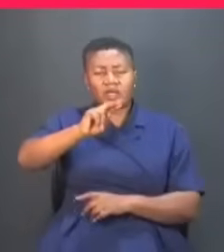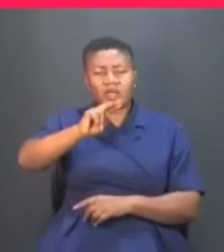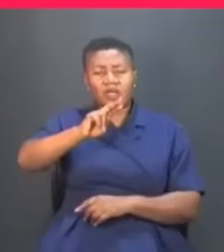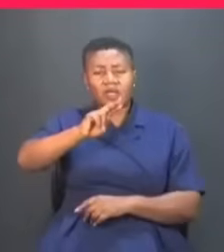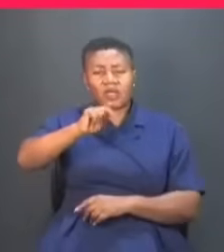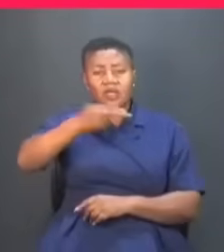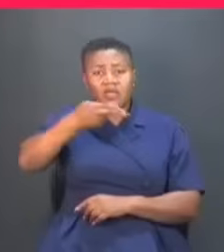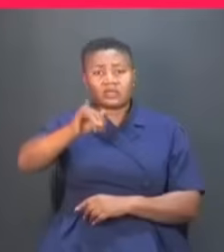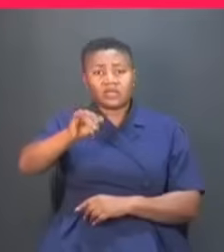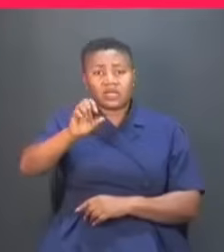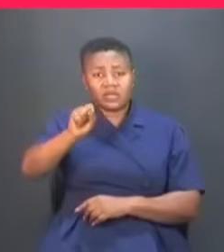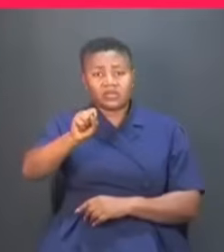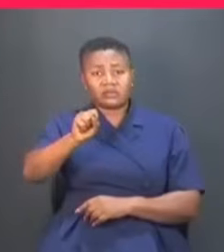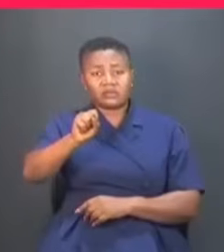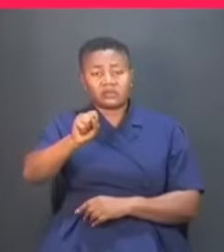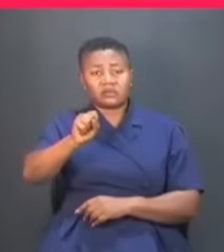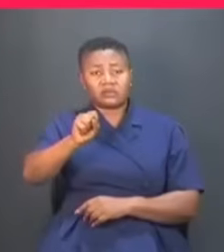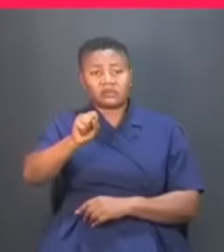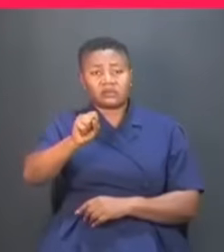Scheme